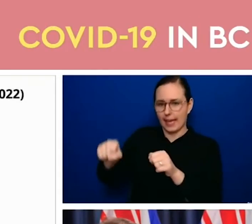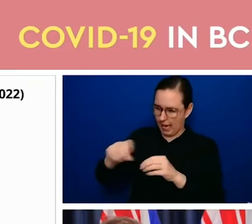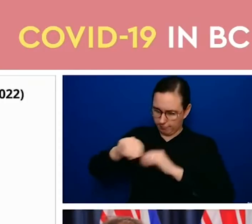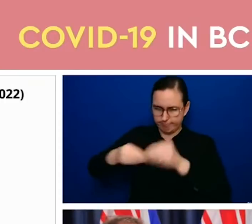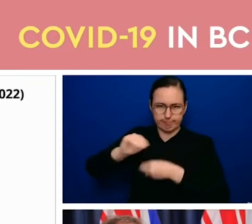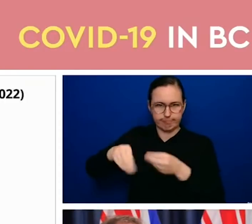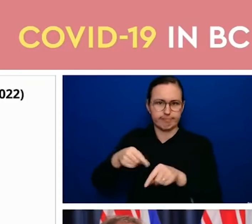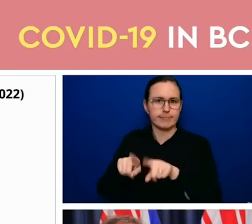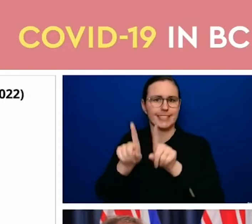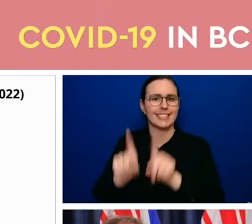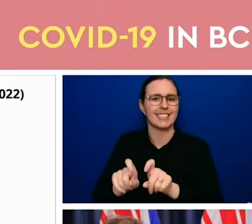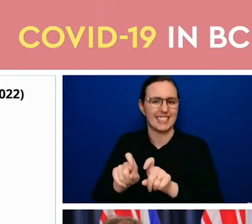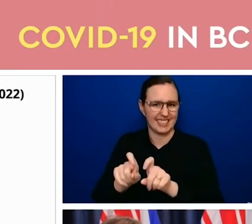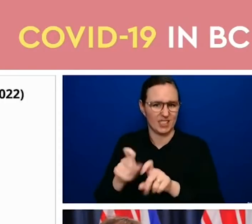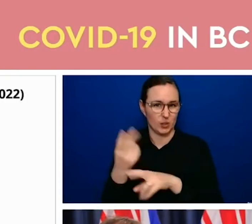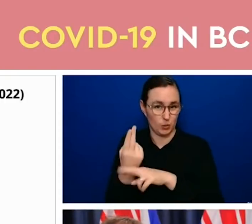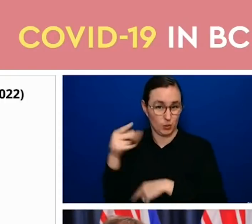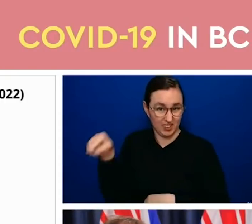which is